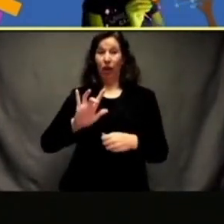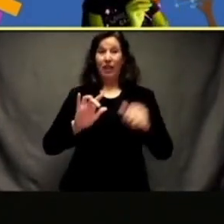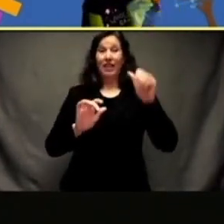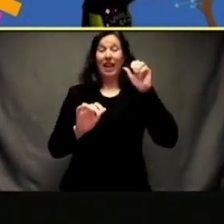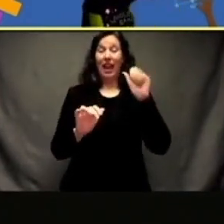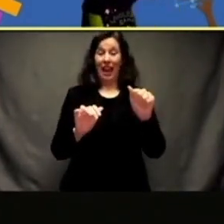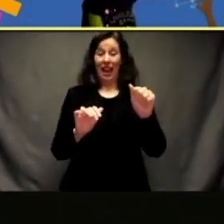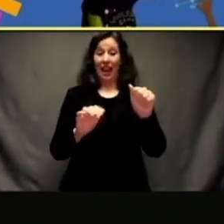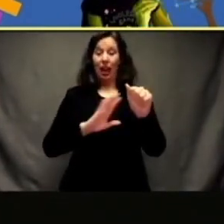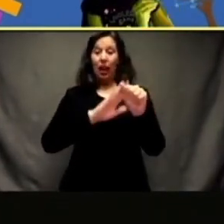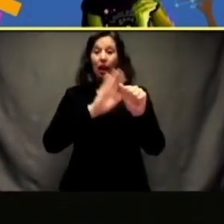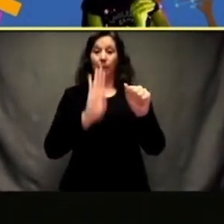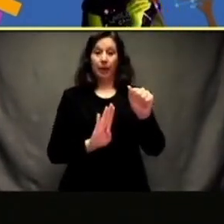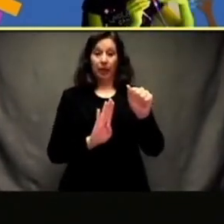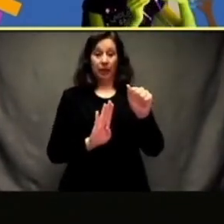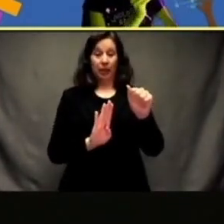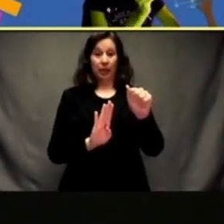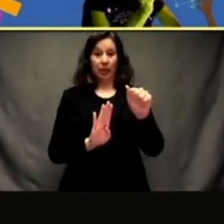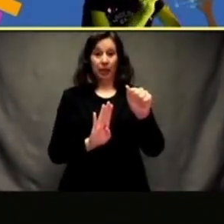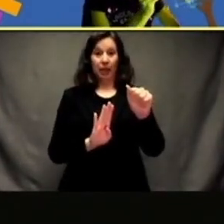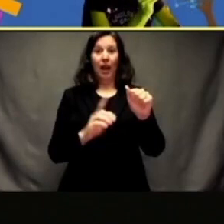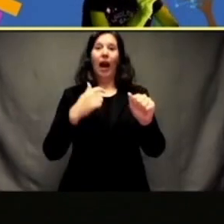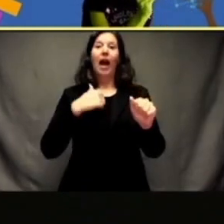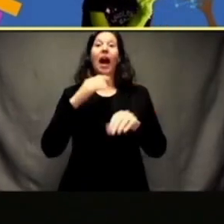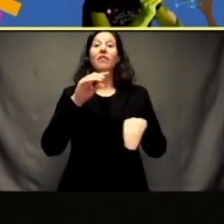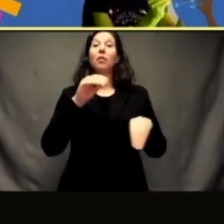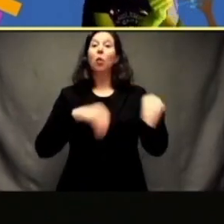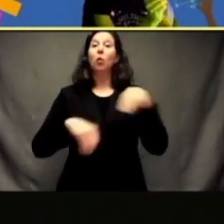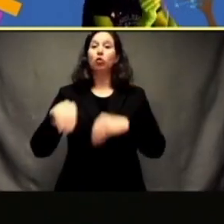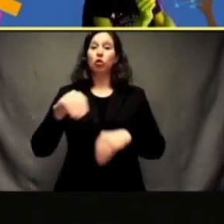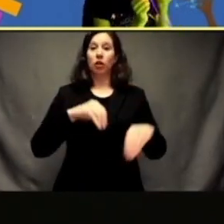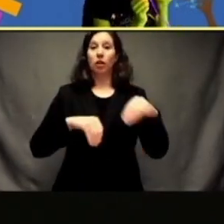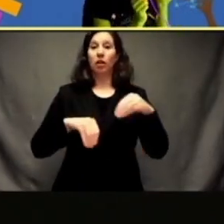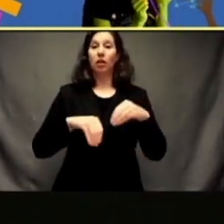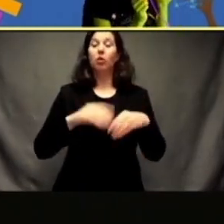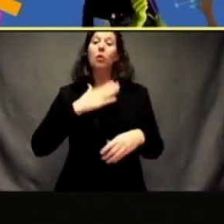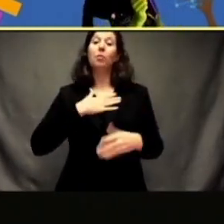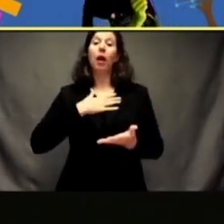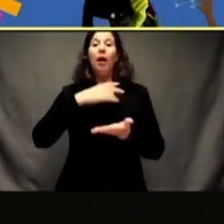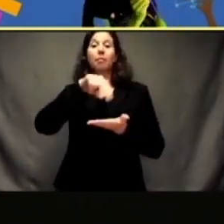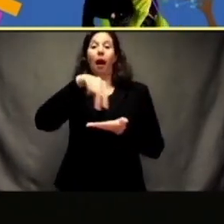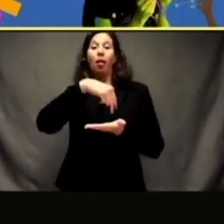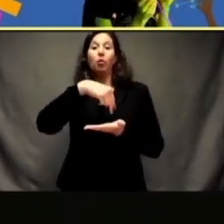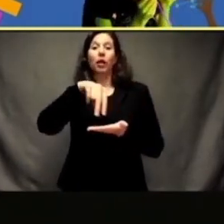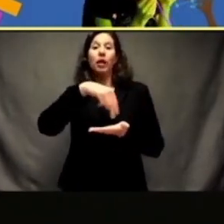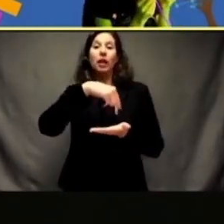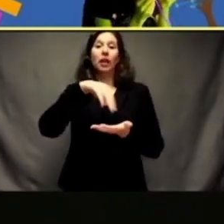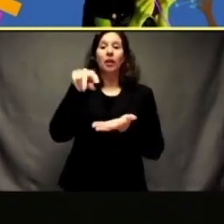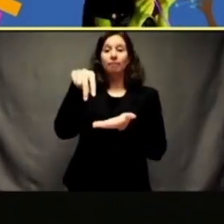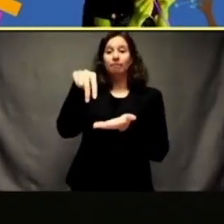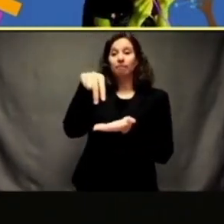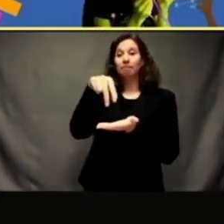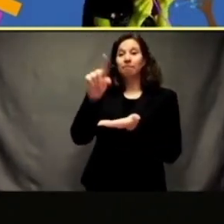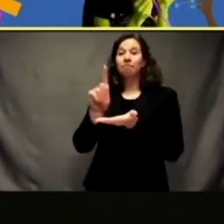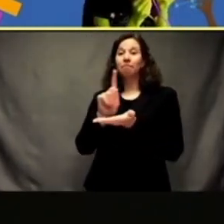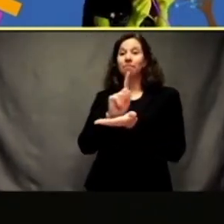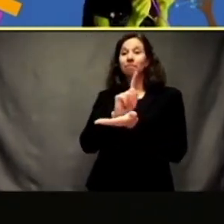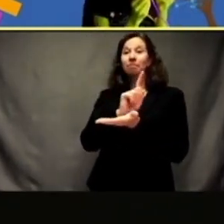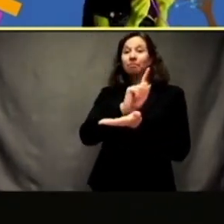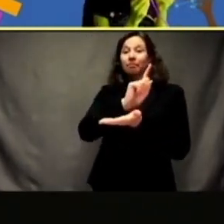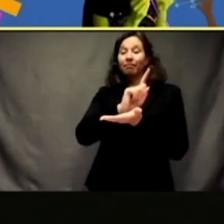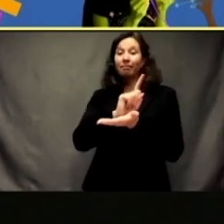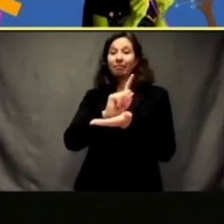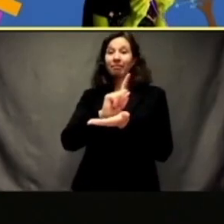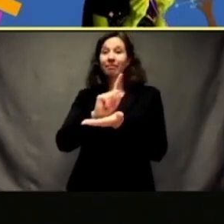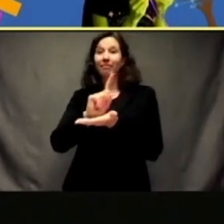button and the B button, I have some motion. So my ballerina gets to go back and forth, just like